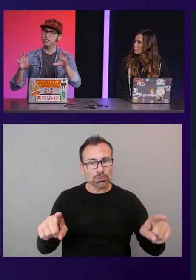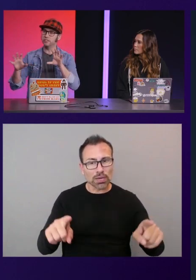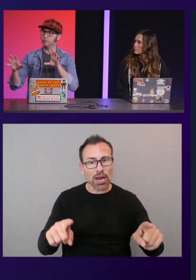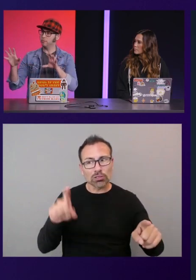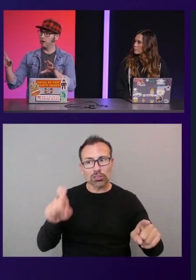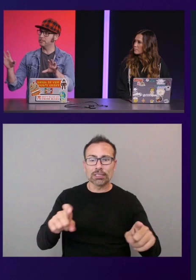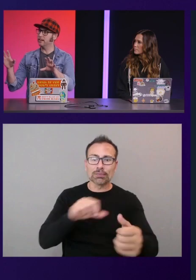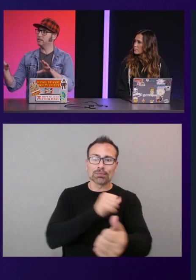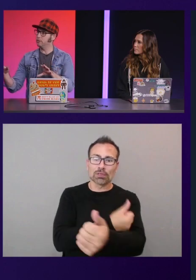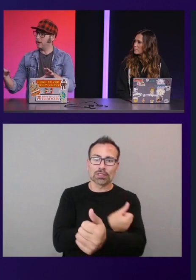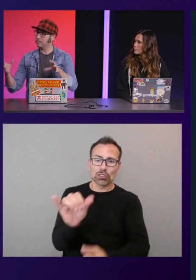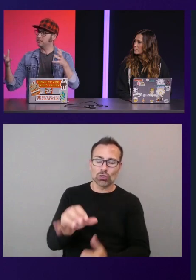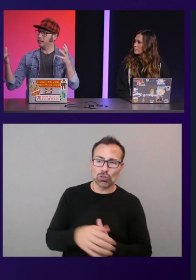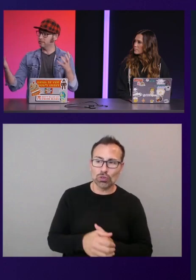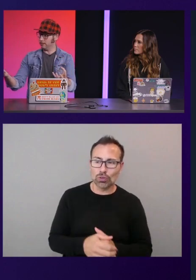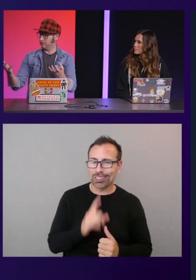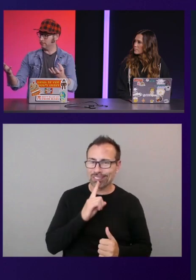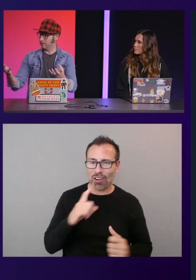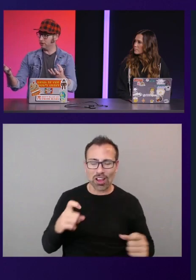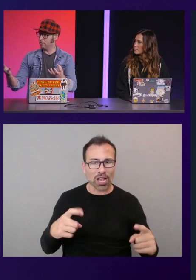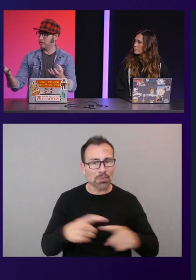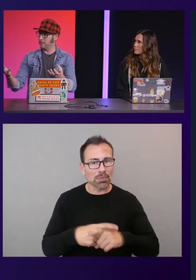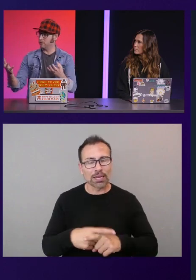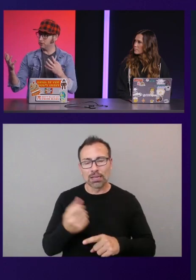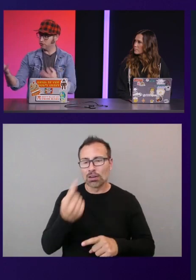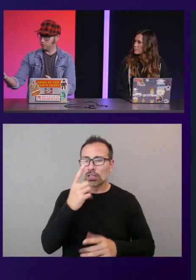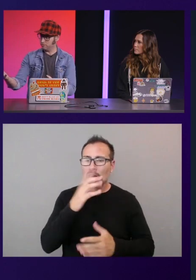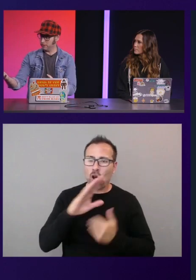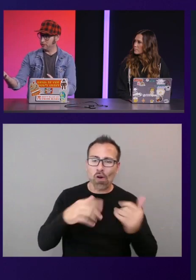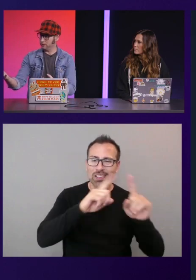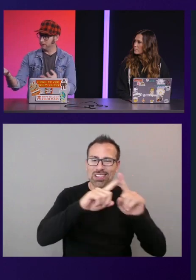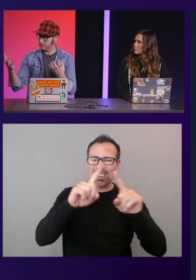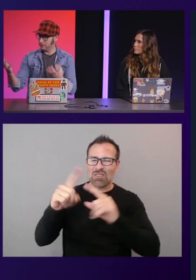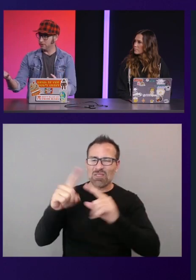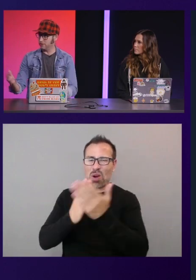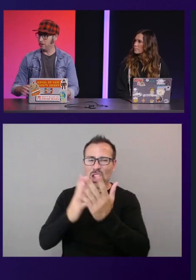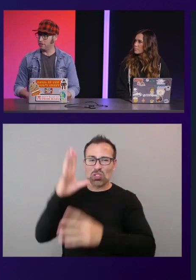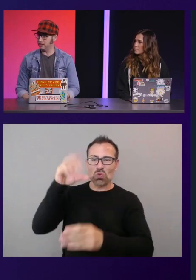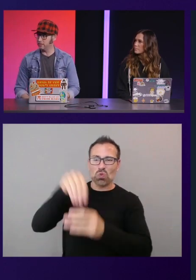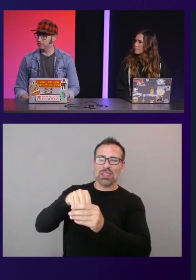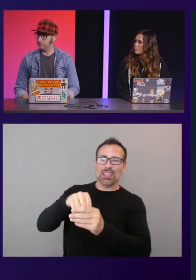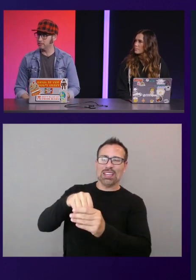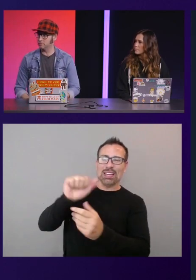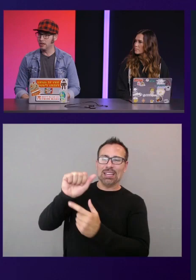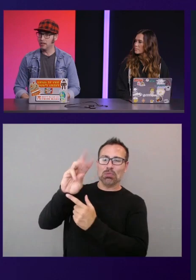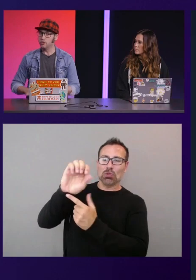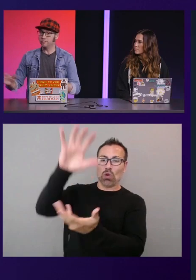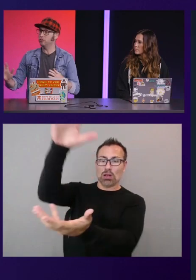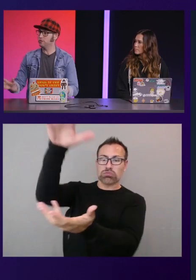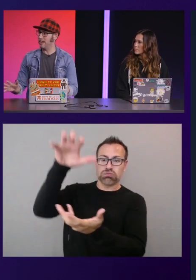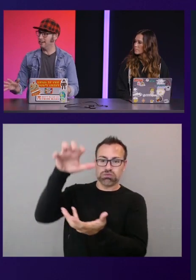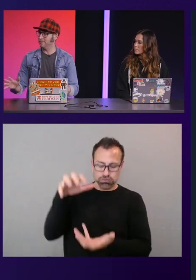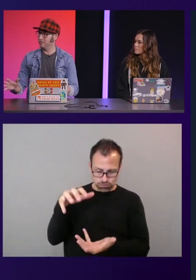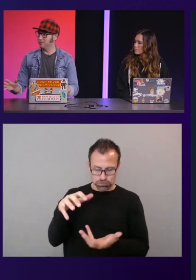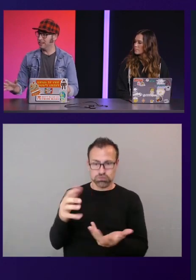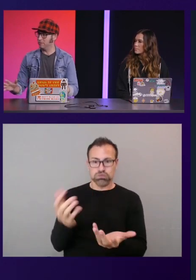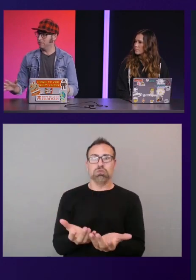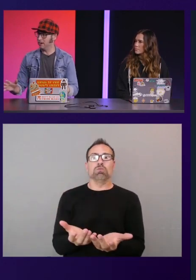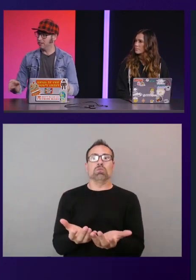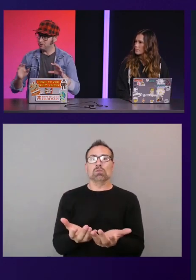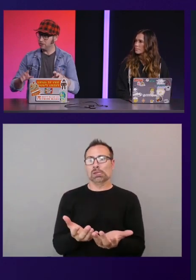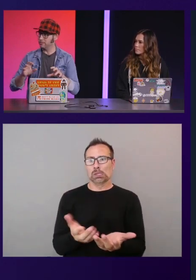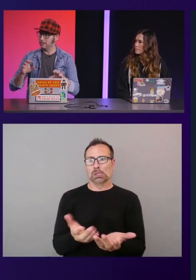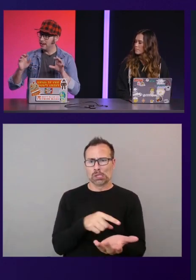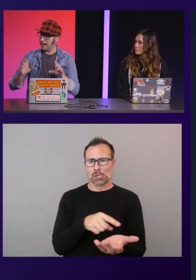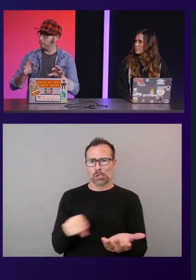all the disparate parts in AWS that come together to build an authentication system, you don't have to do that if you use